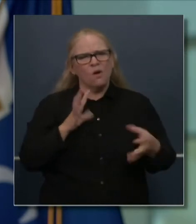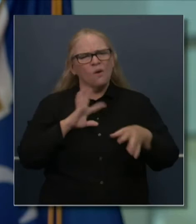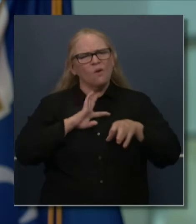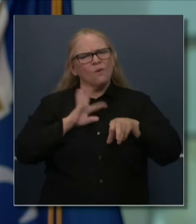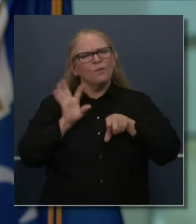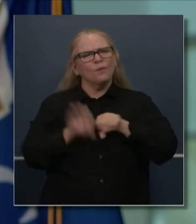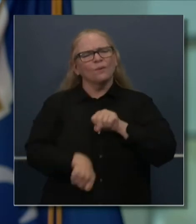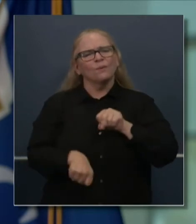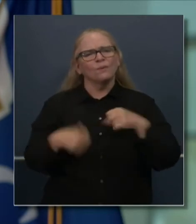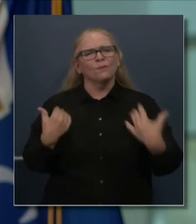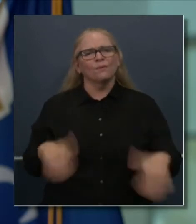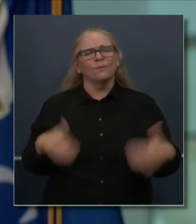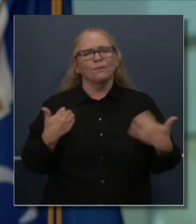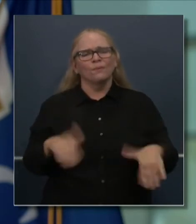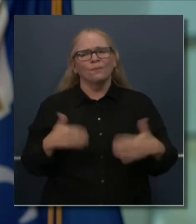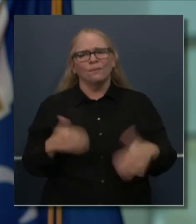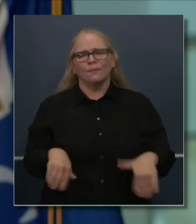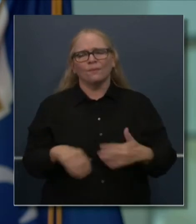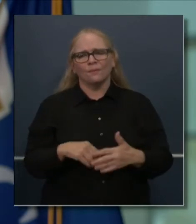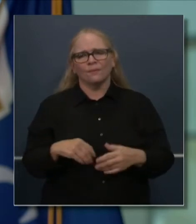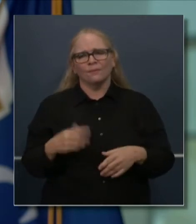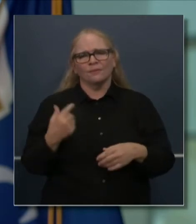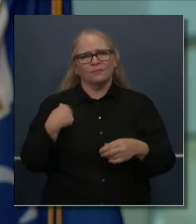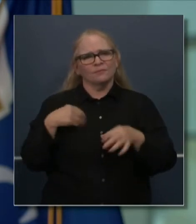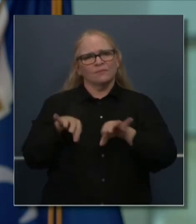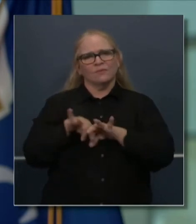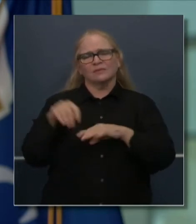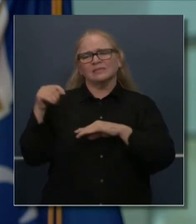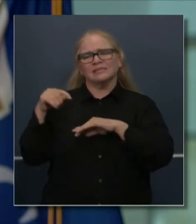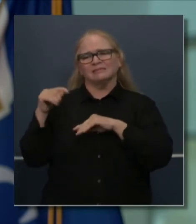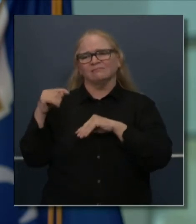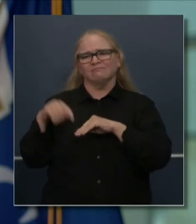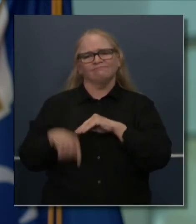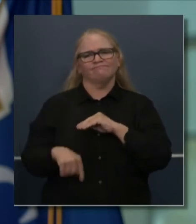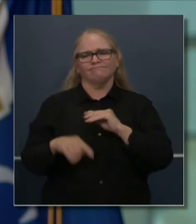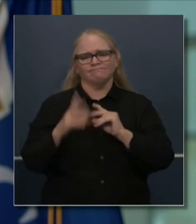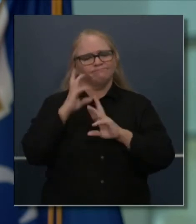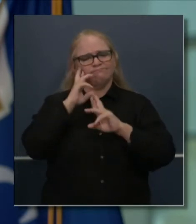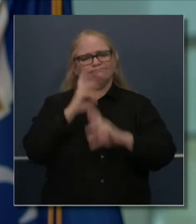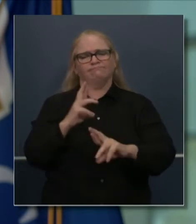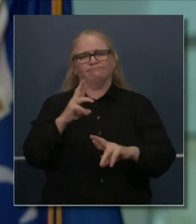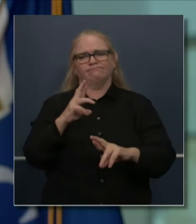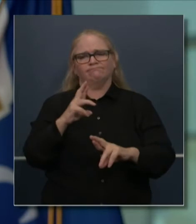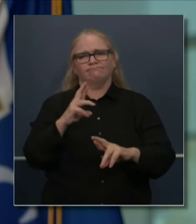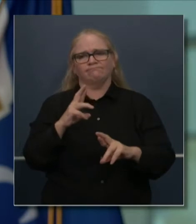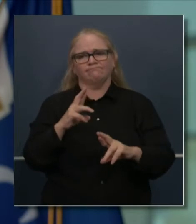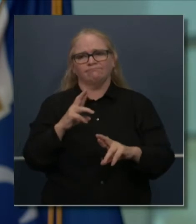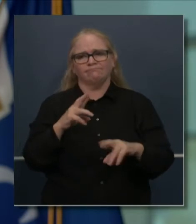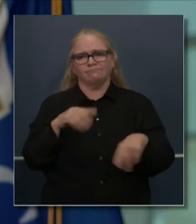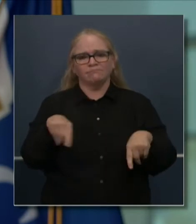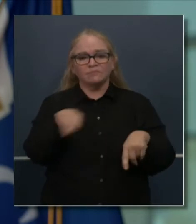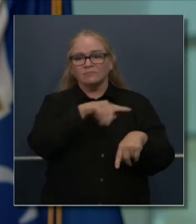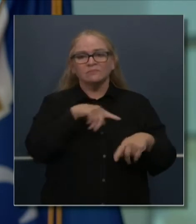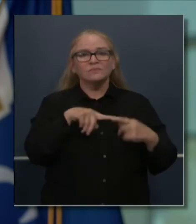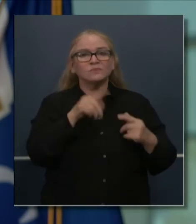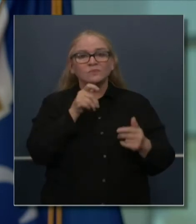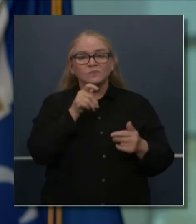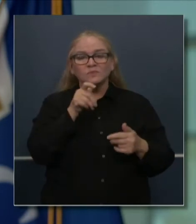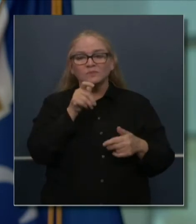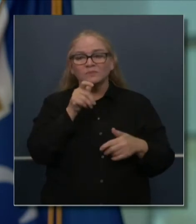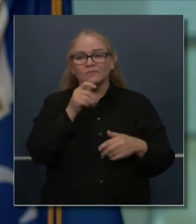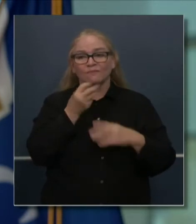personal respect, my deep, deep admiration. I had a privilege a few days ago to have